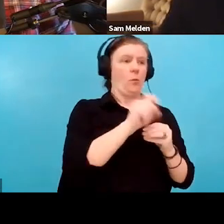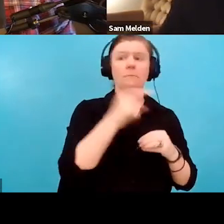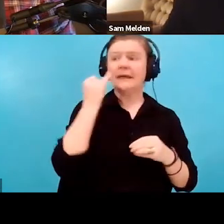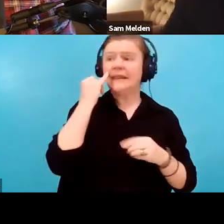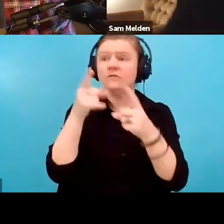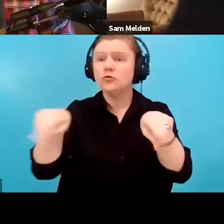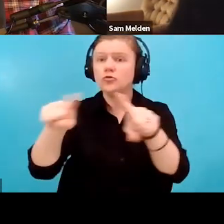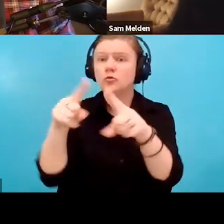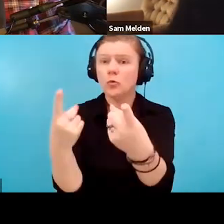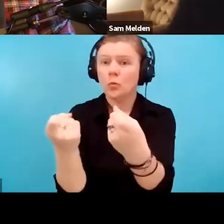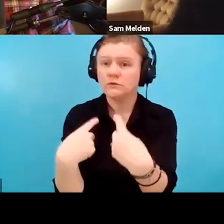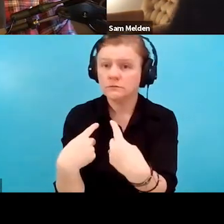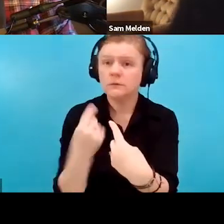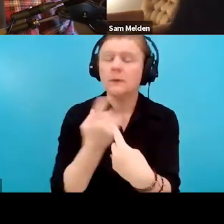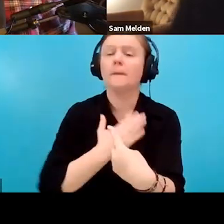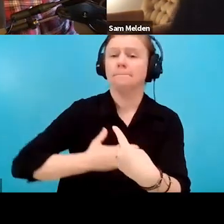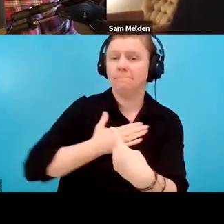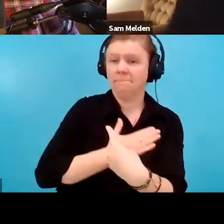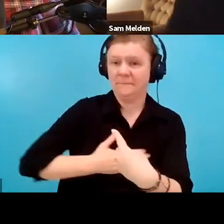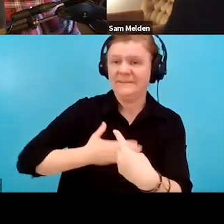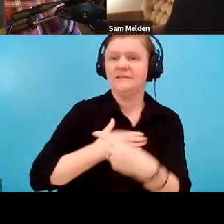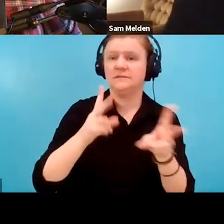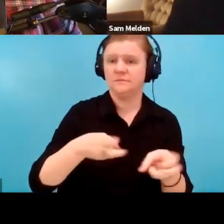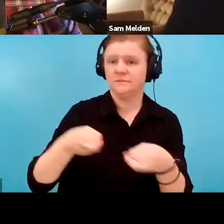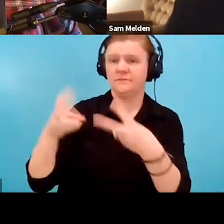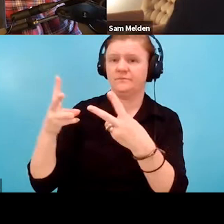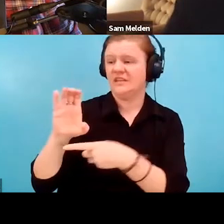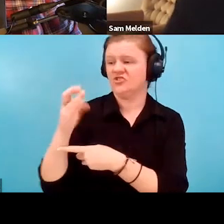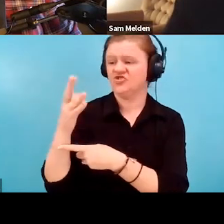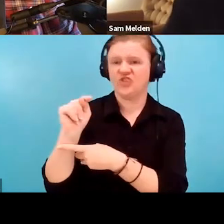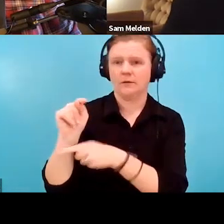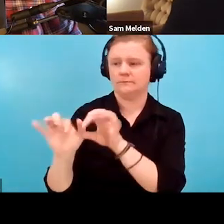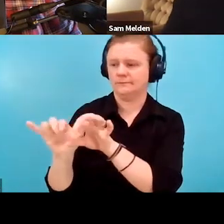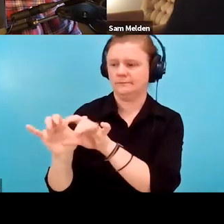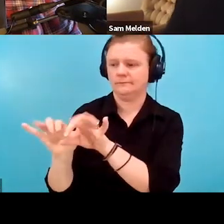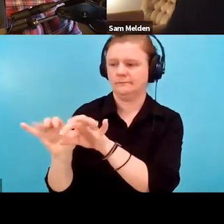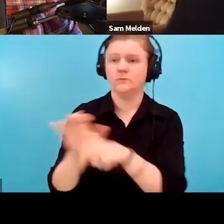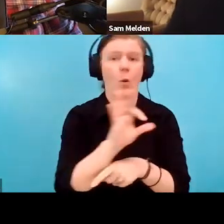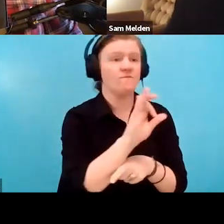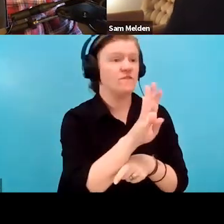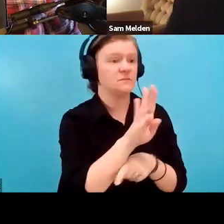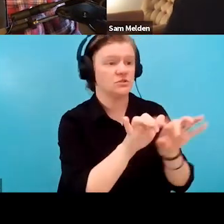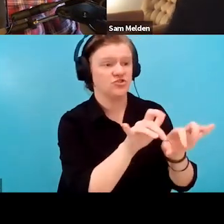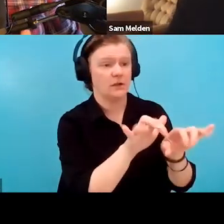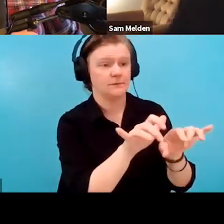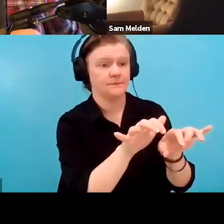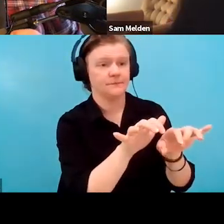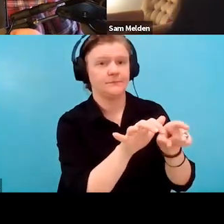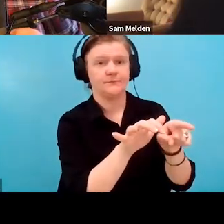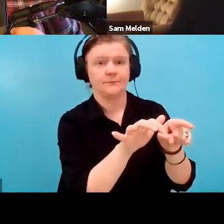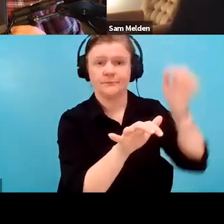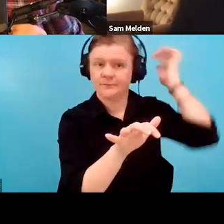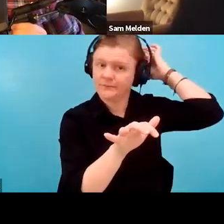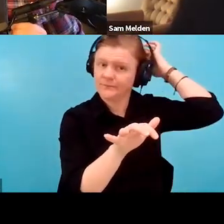question, I would encourage you to put them in the chat here on Zoom or on Facebook. We have one that I'll get to in a